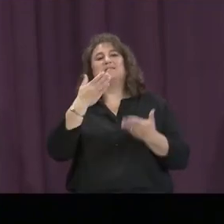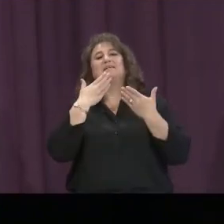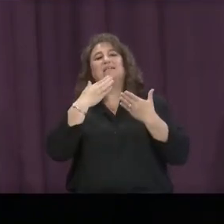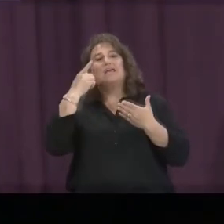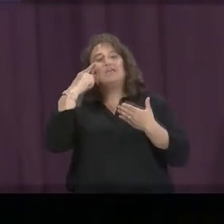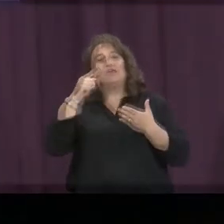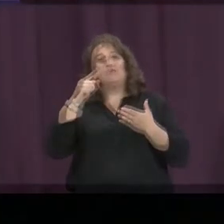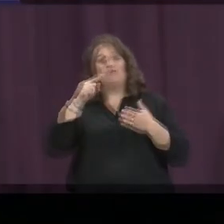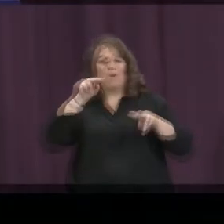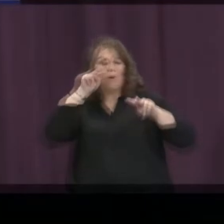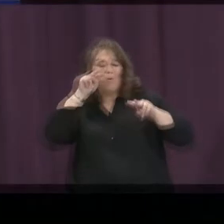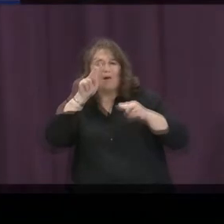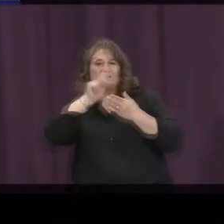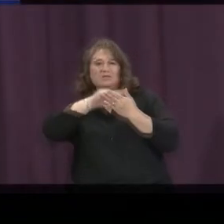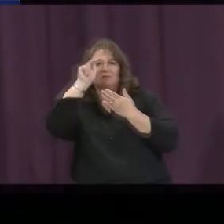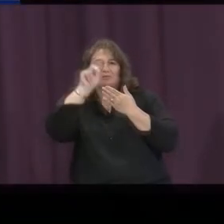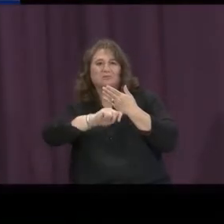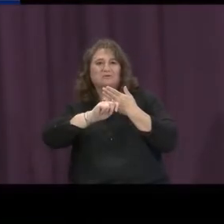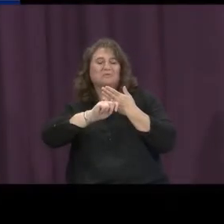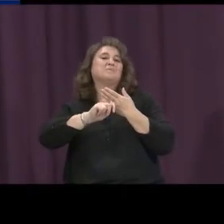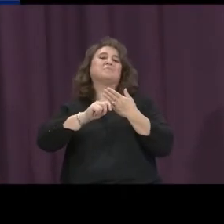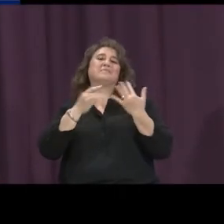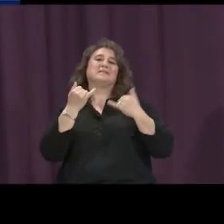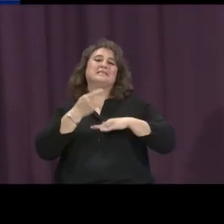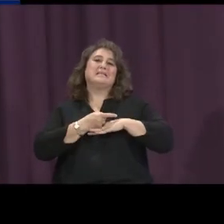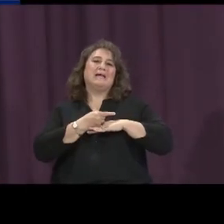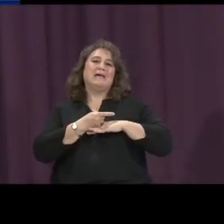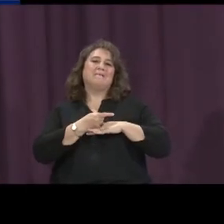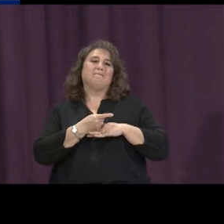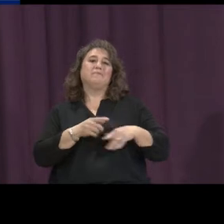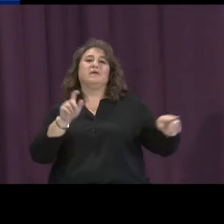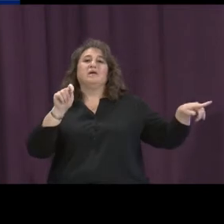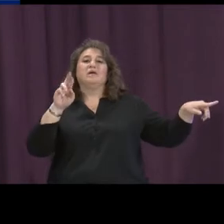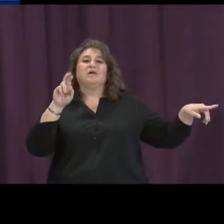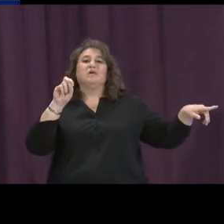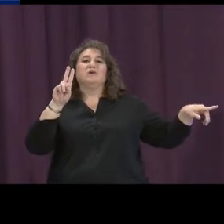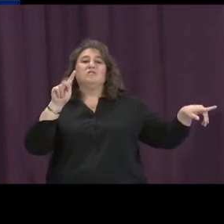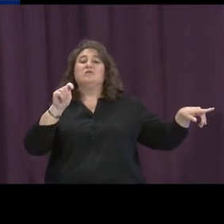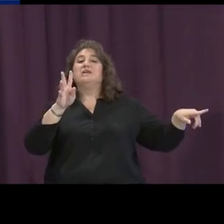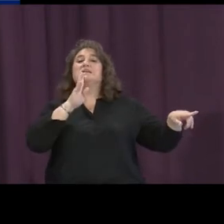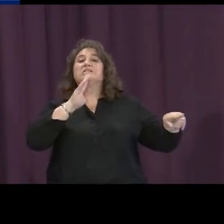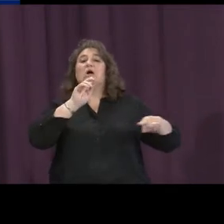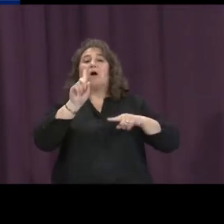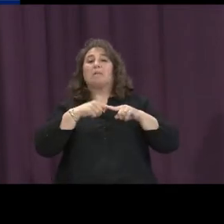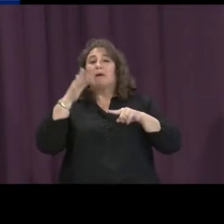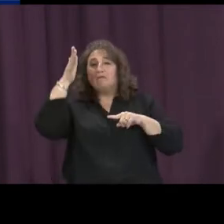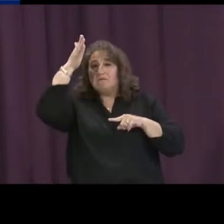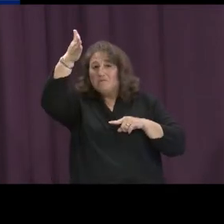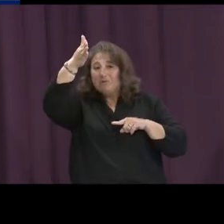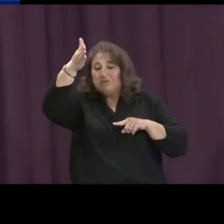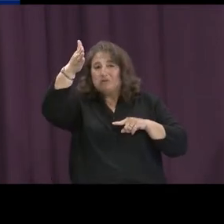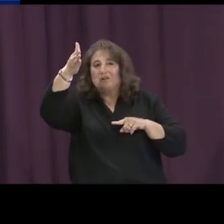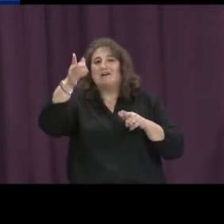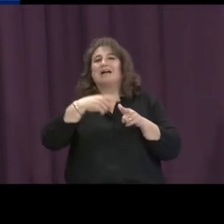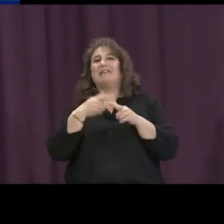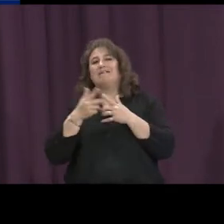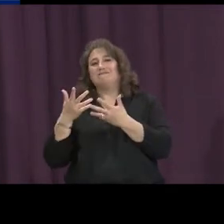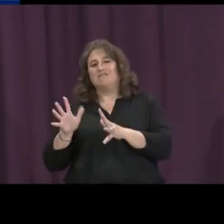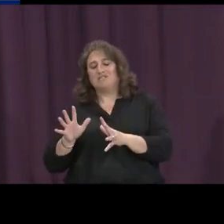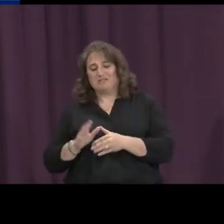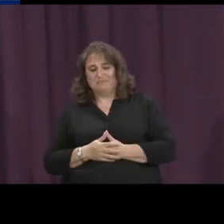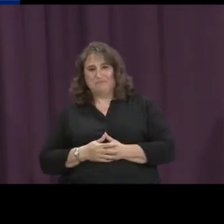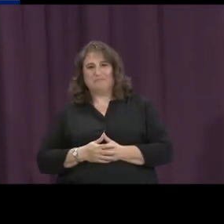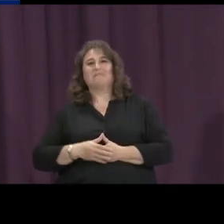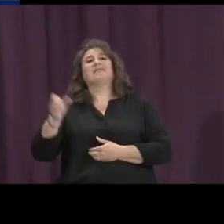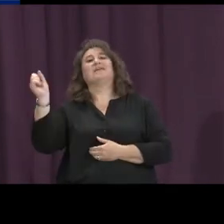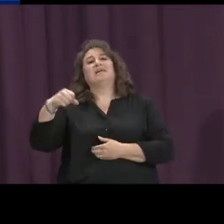watching today, but I want to go to Trent really quick. That's just going to tell you more about the episodes coming up. Yeah. And then we'll close out. Uh,